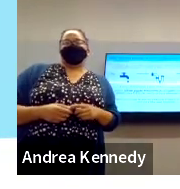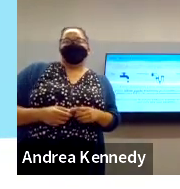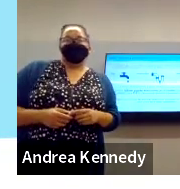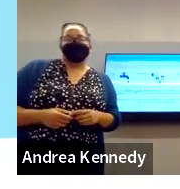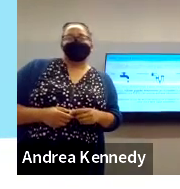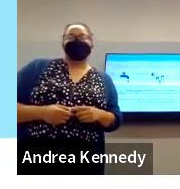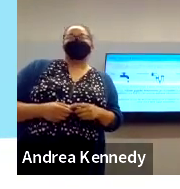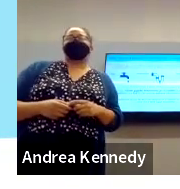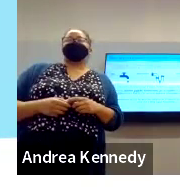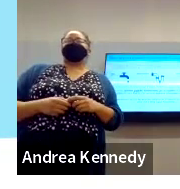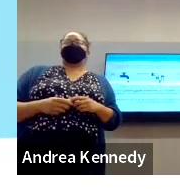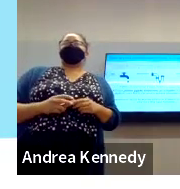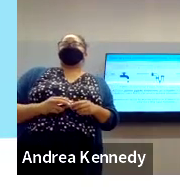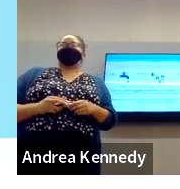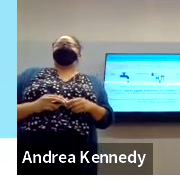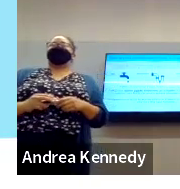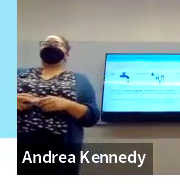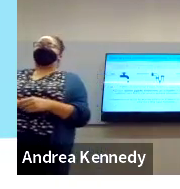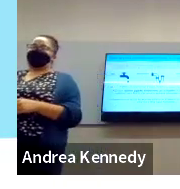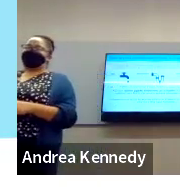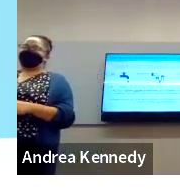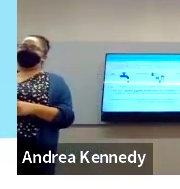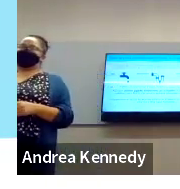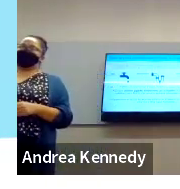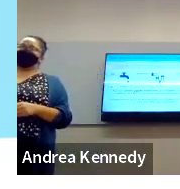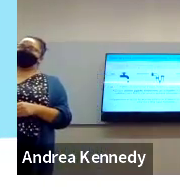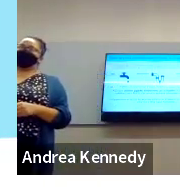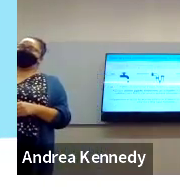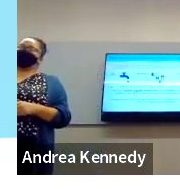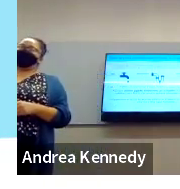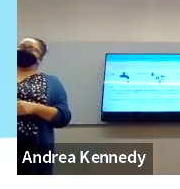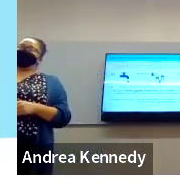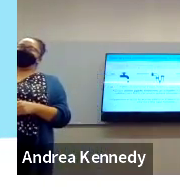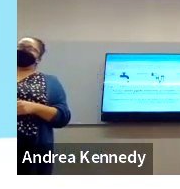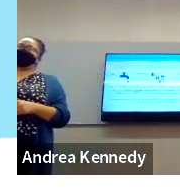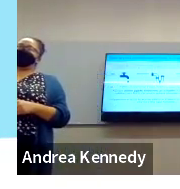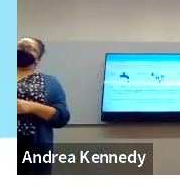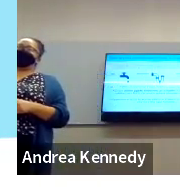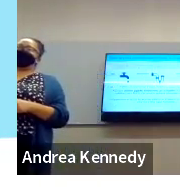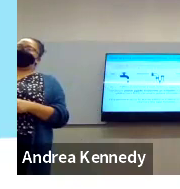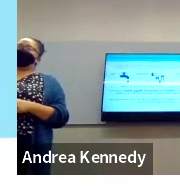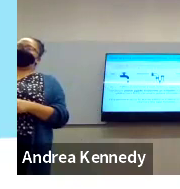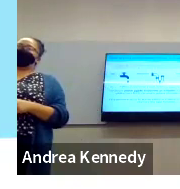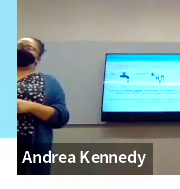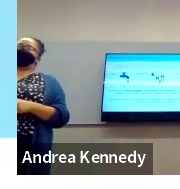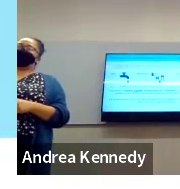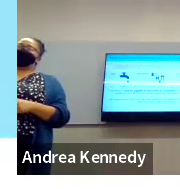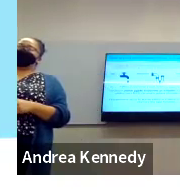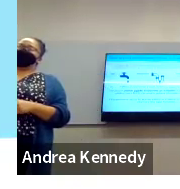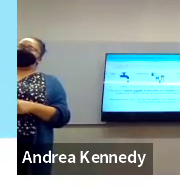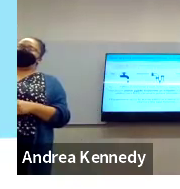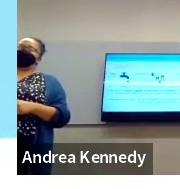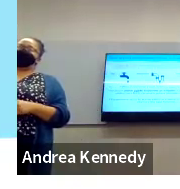I'm all the time I try my rent is expensive, plus I have